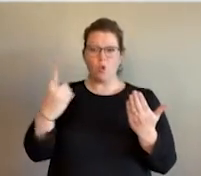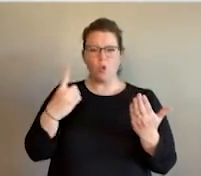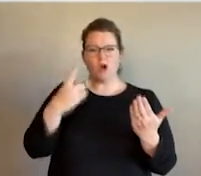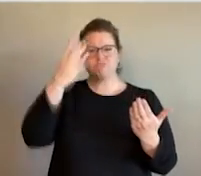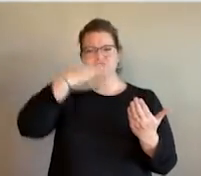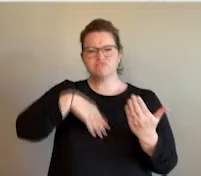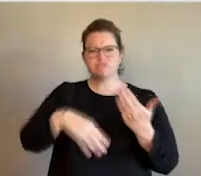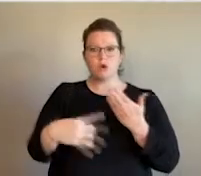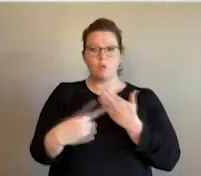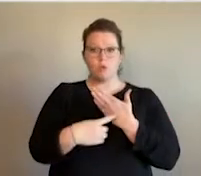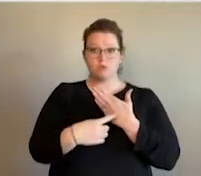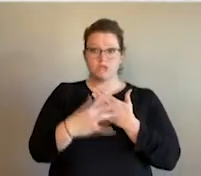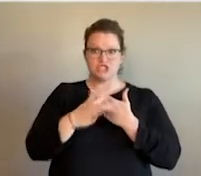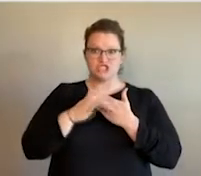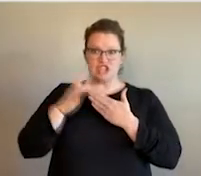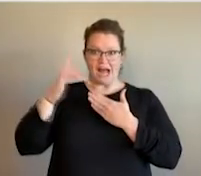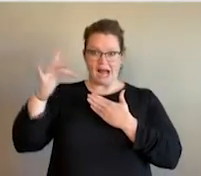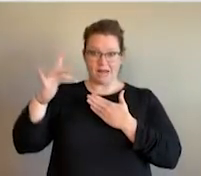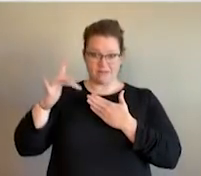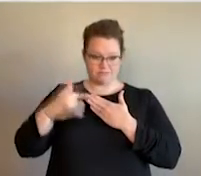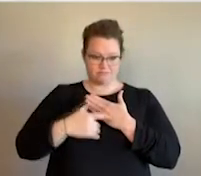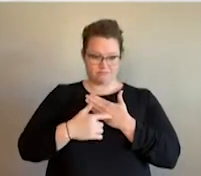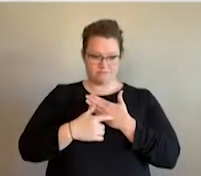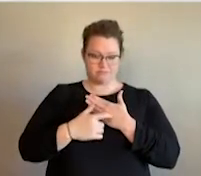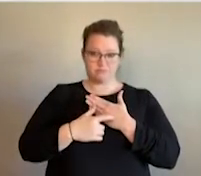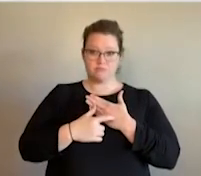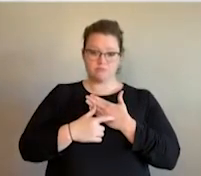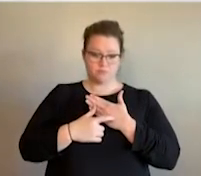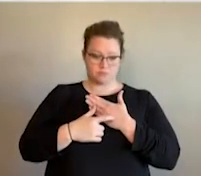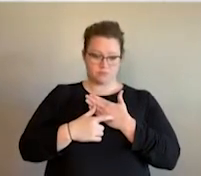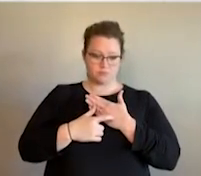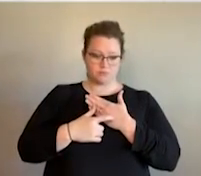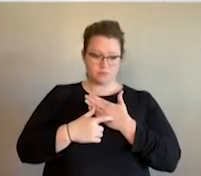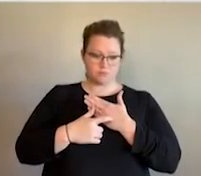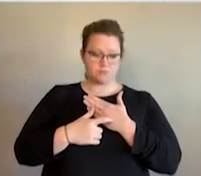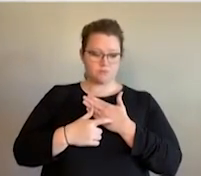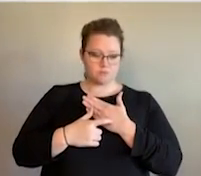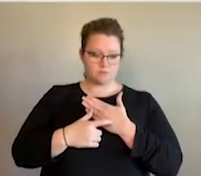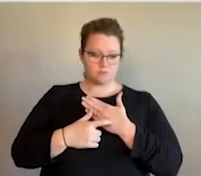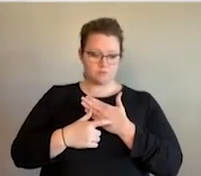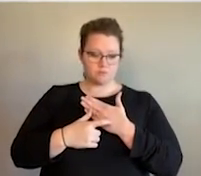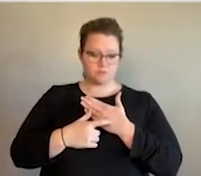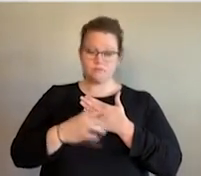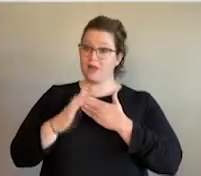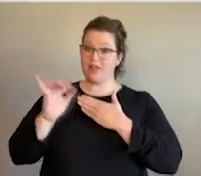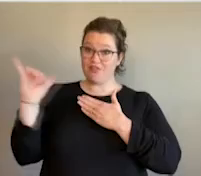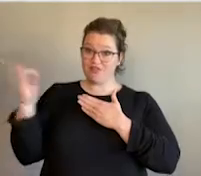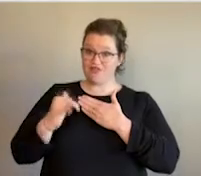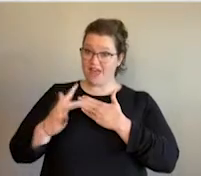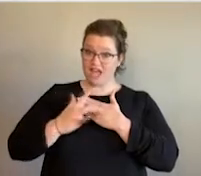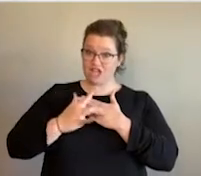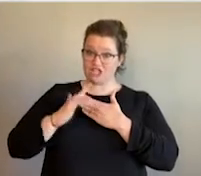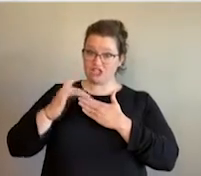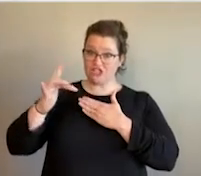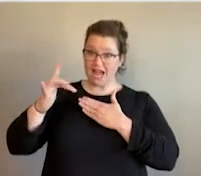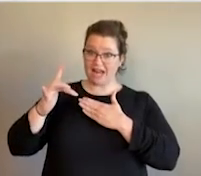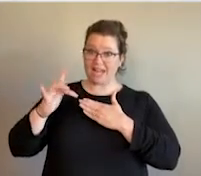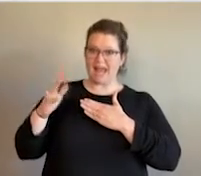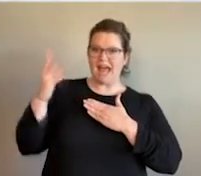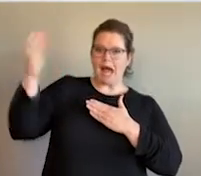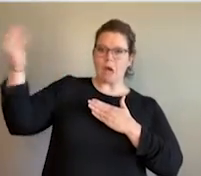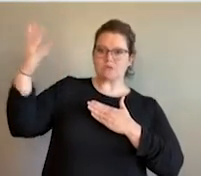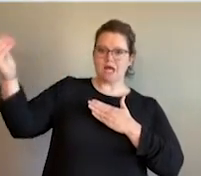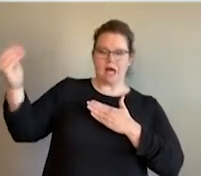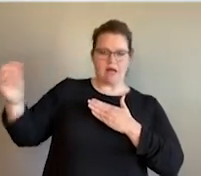really shiny side. You want to make sure that the part that you're wrapping your solar oven in is facing out.